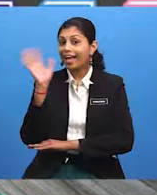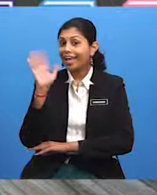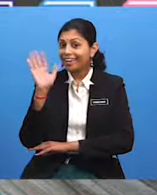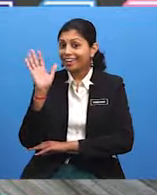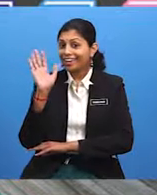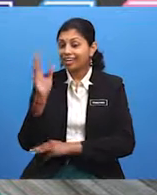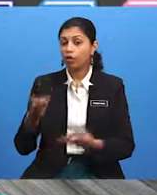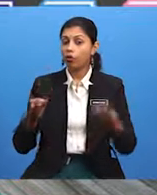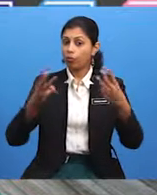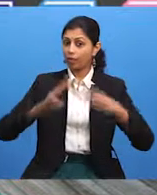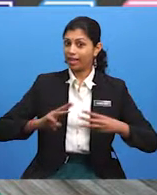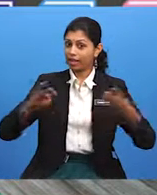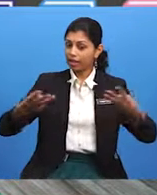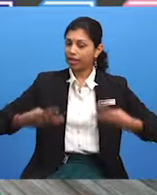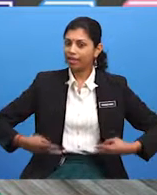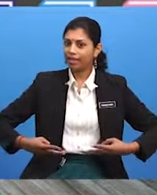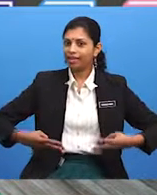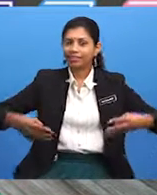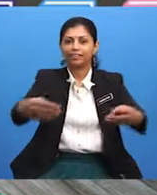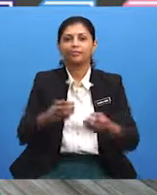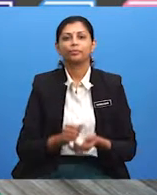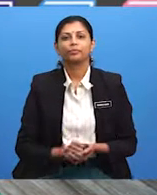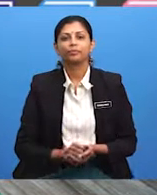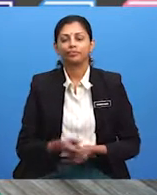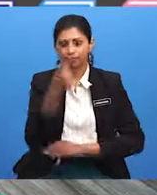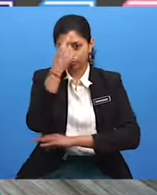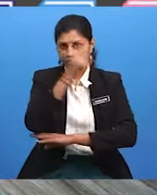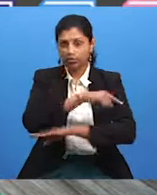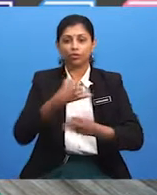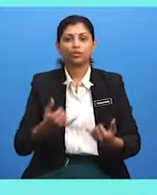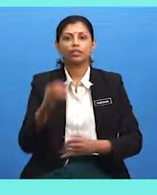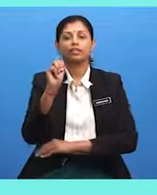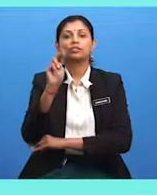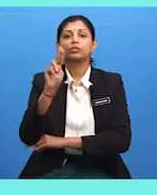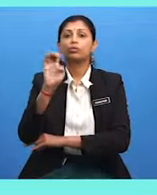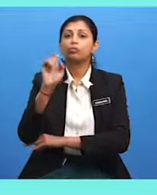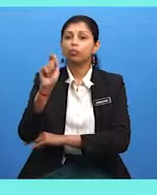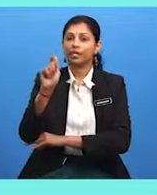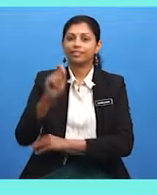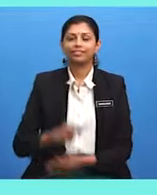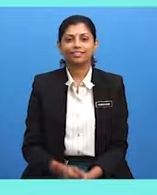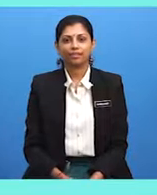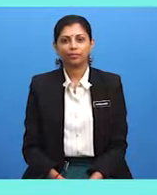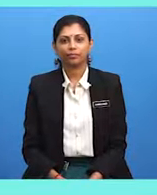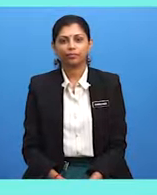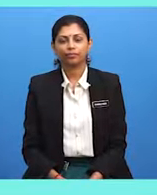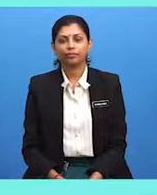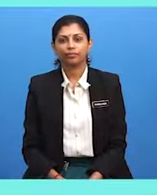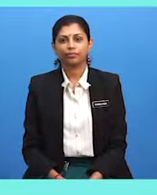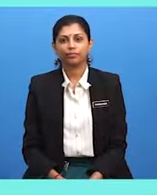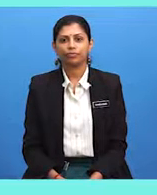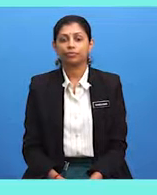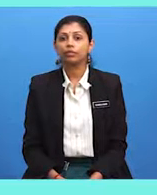Hi everyone, welcome back to another episode of MUET Lessons. The MUET listening